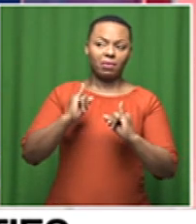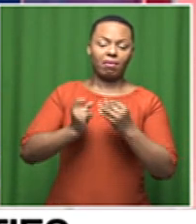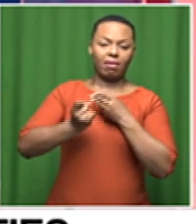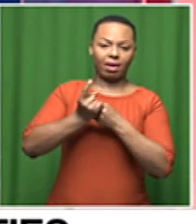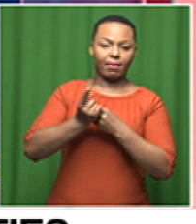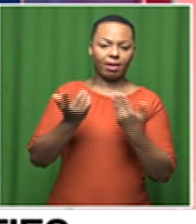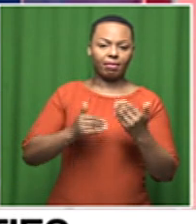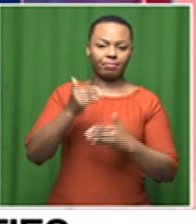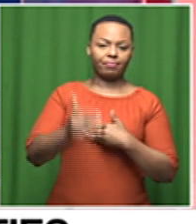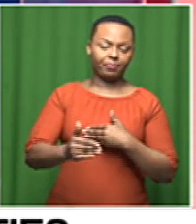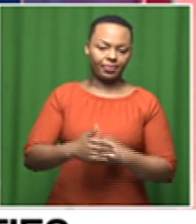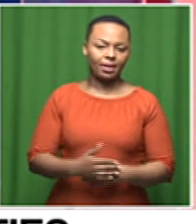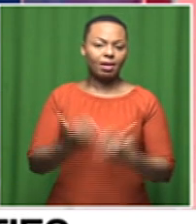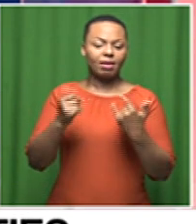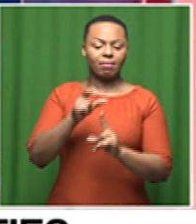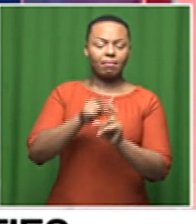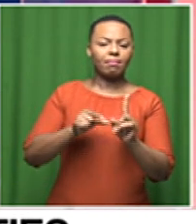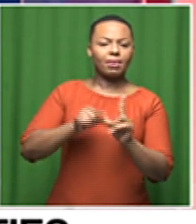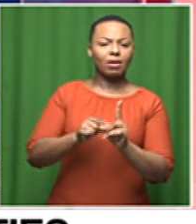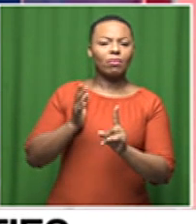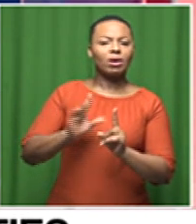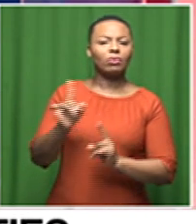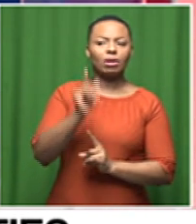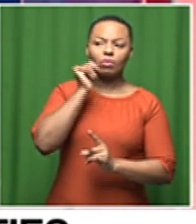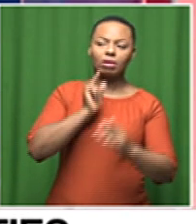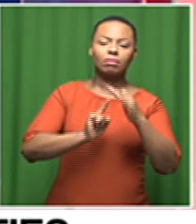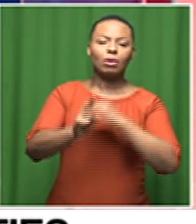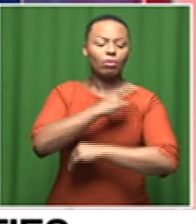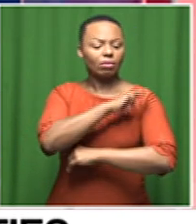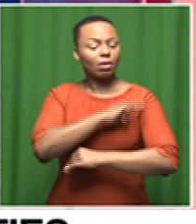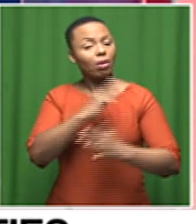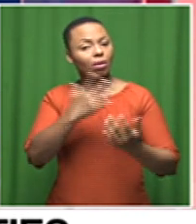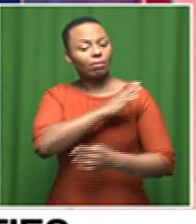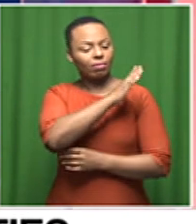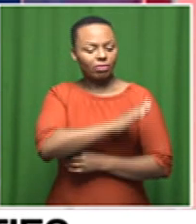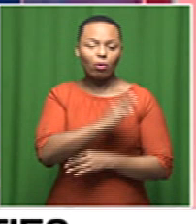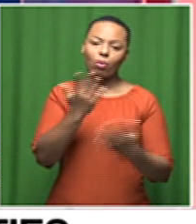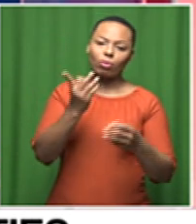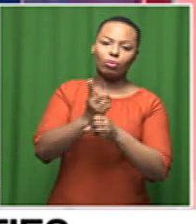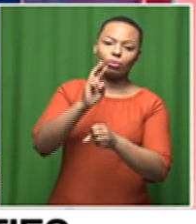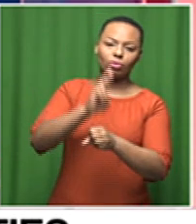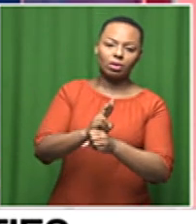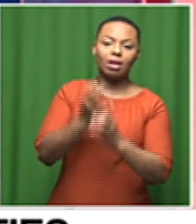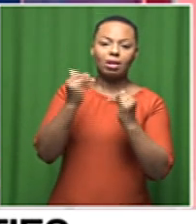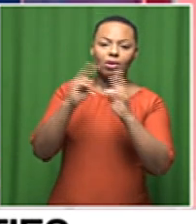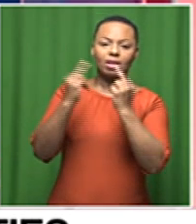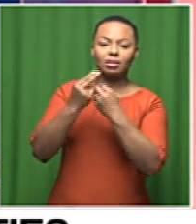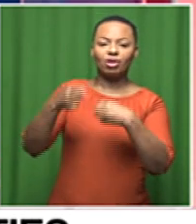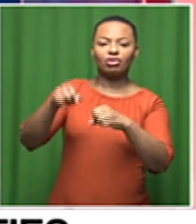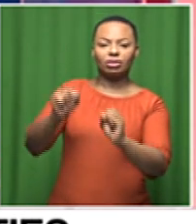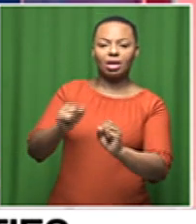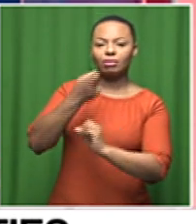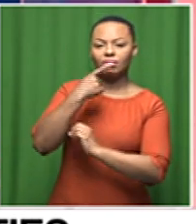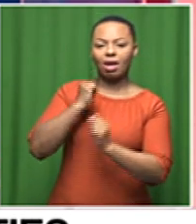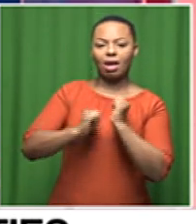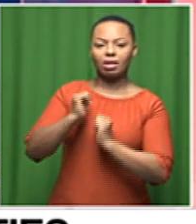talk to us about what patients would actually want when they're seeking healthcare, of course, on a daily basis, we're joined by the National Chairperson of the Treatment